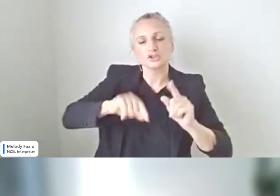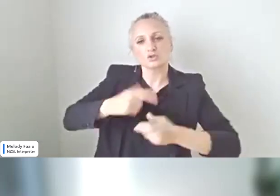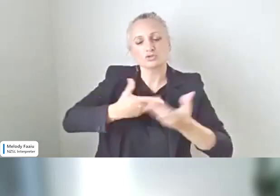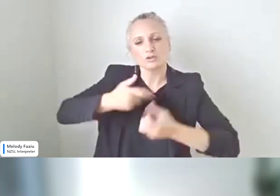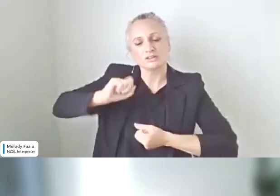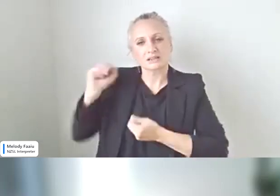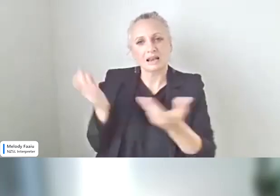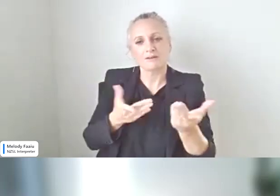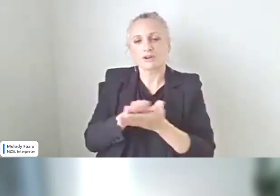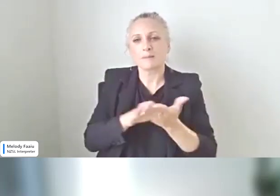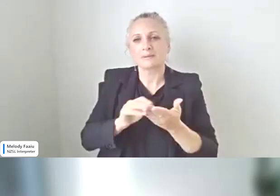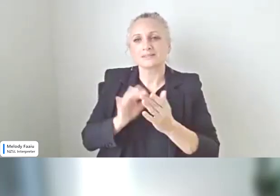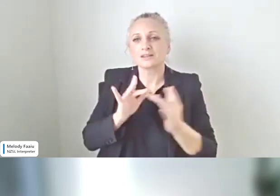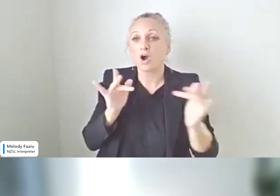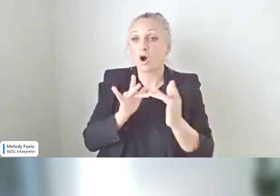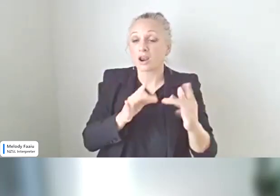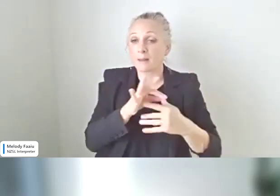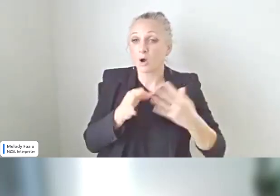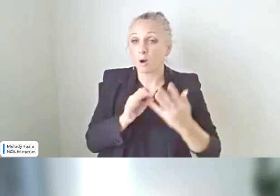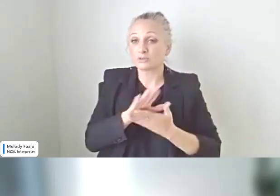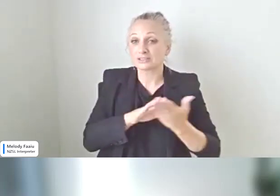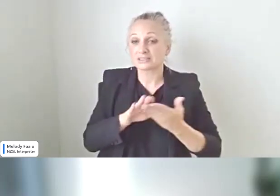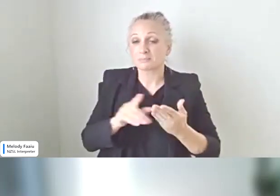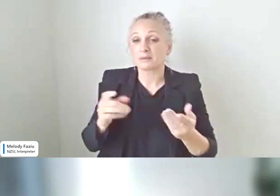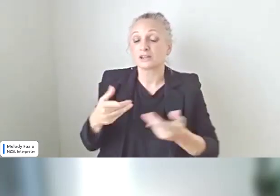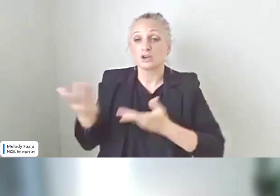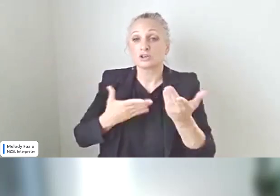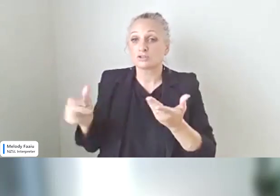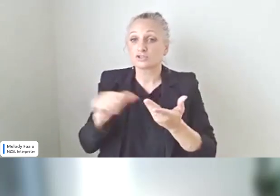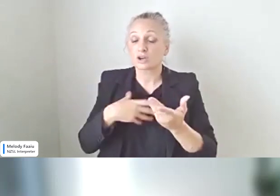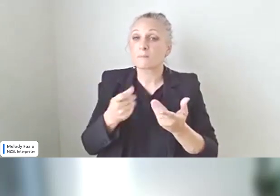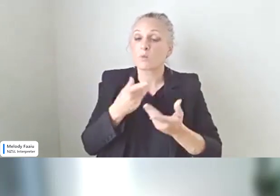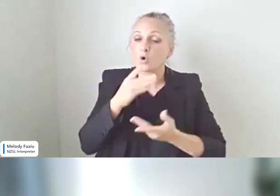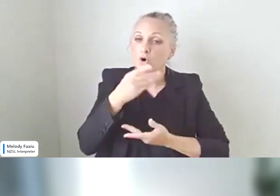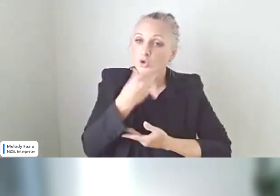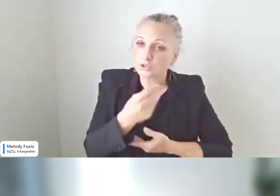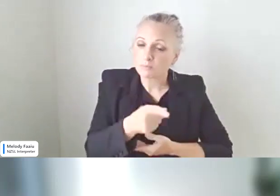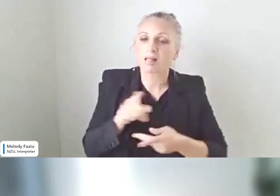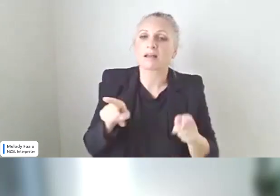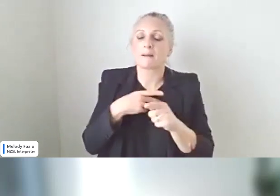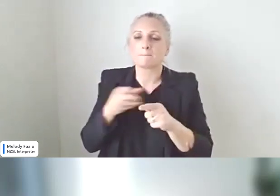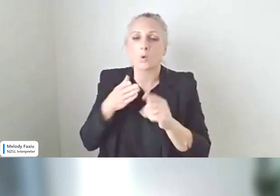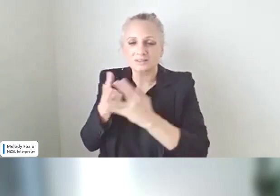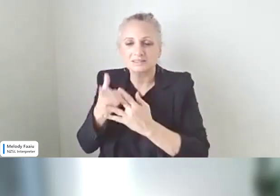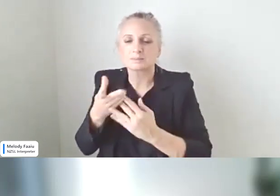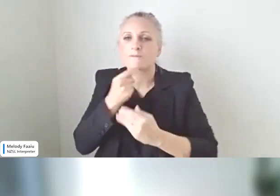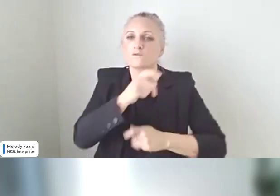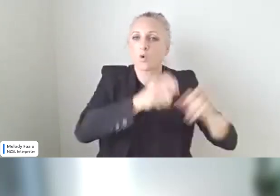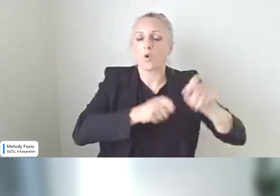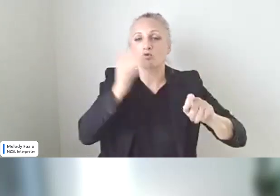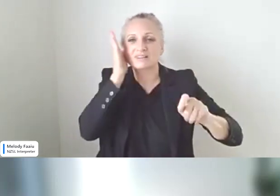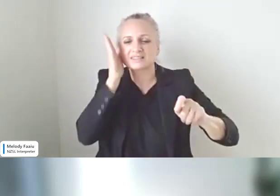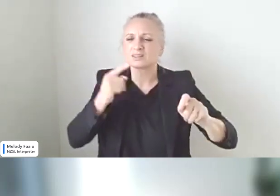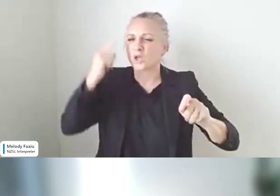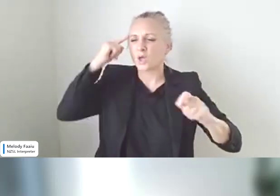online options should make service more usable and accessible to residents. And we think a lot, and I think a lot about the